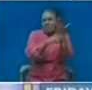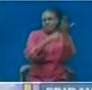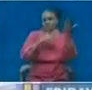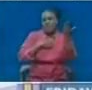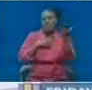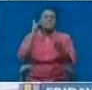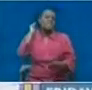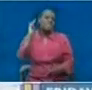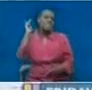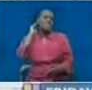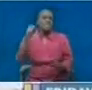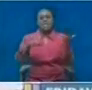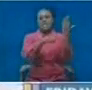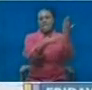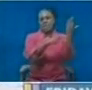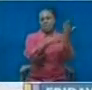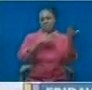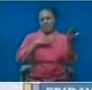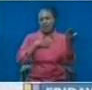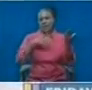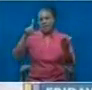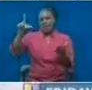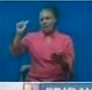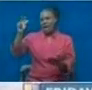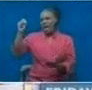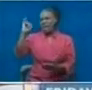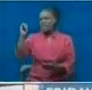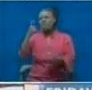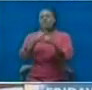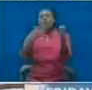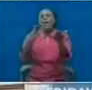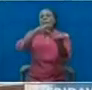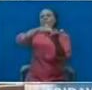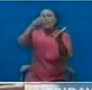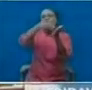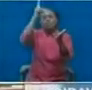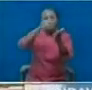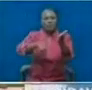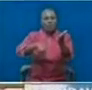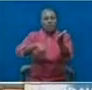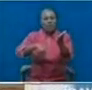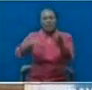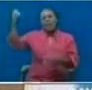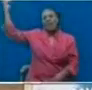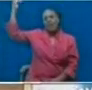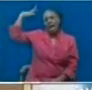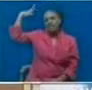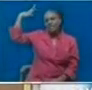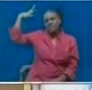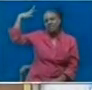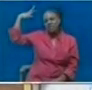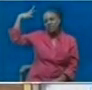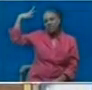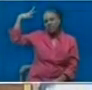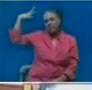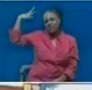kissy name. It's a kissy name. Yeah. All right. Ellani, where does that word come from? What does it mean? Ellani means light. Where? In Giriama